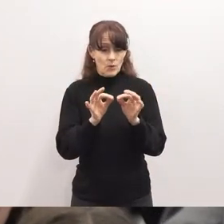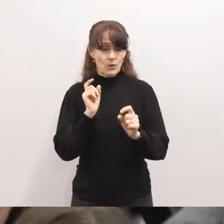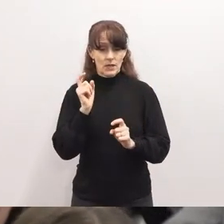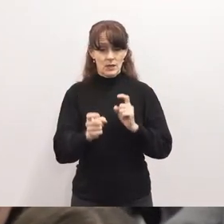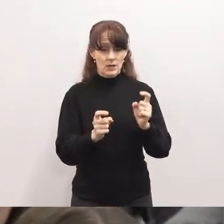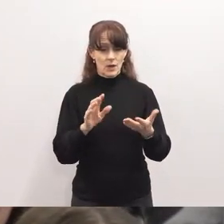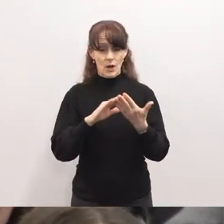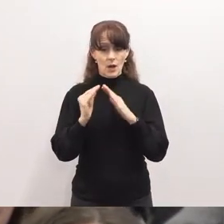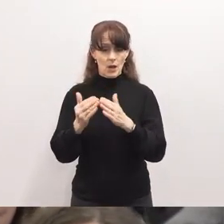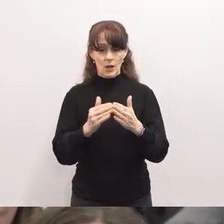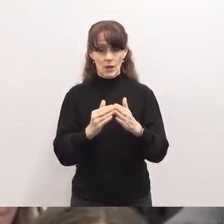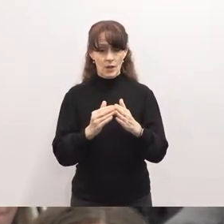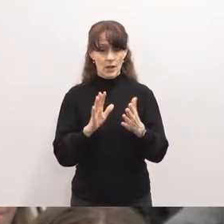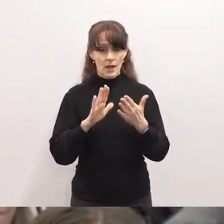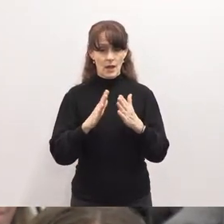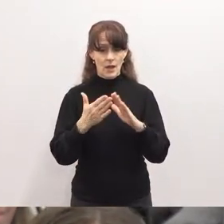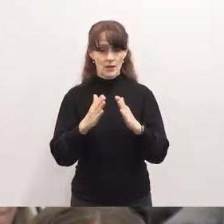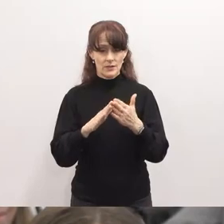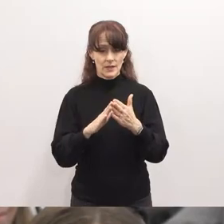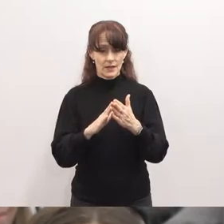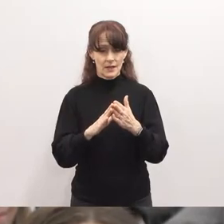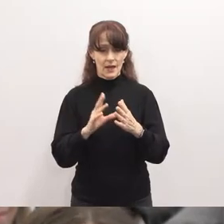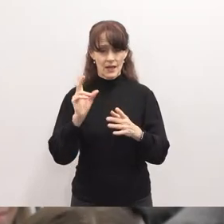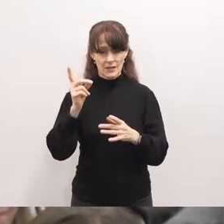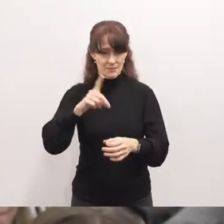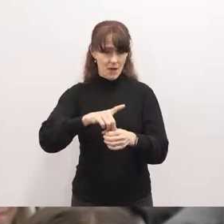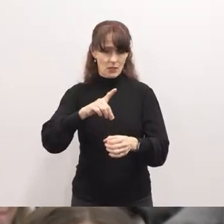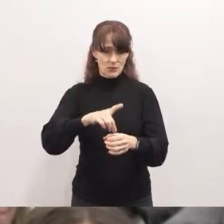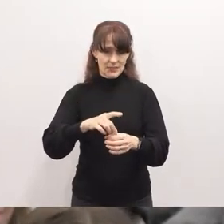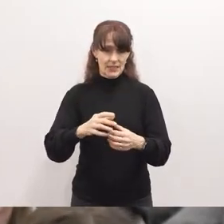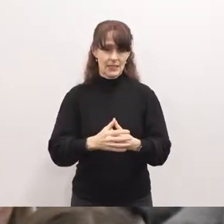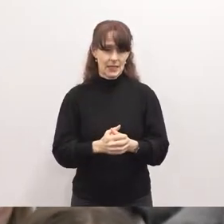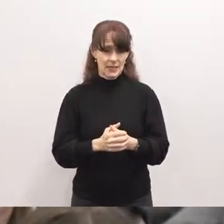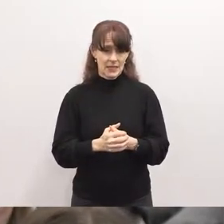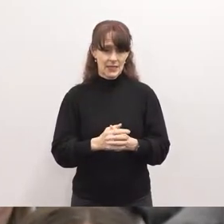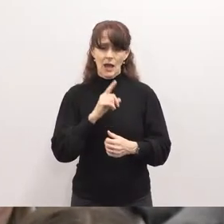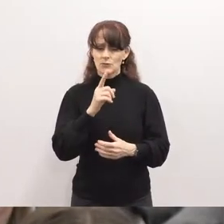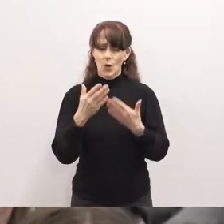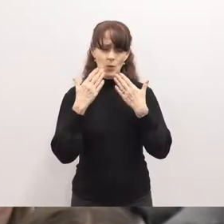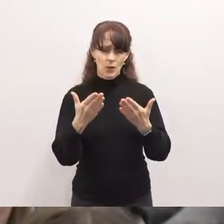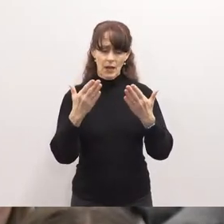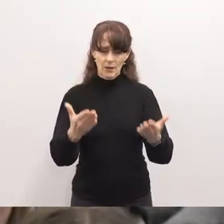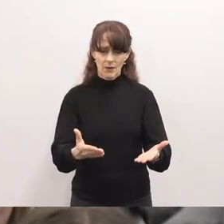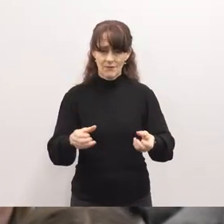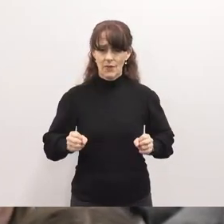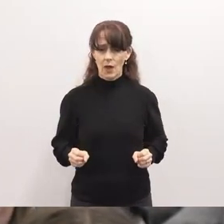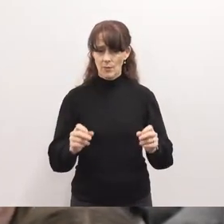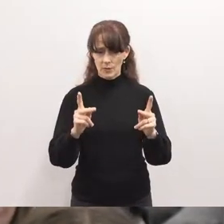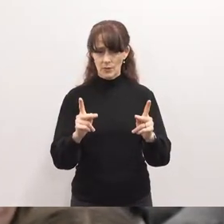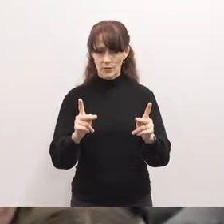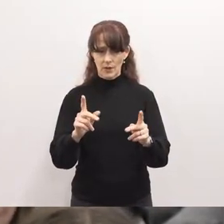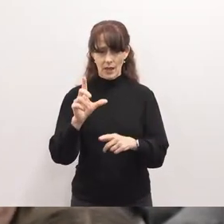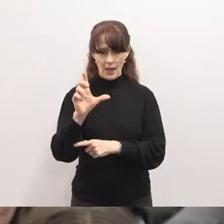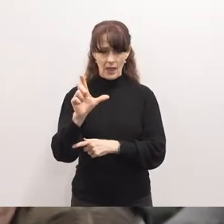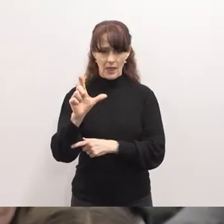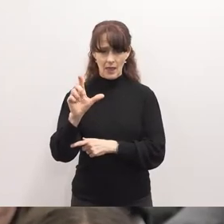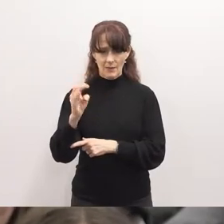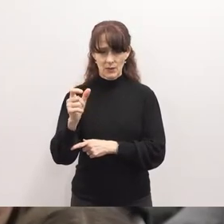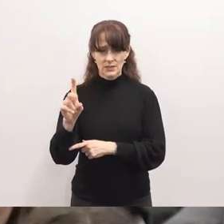to our community, our city, and our democracy. I am so grateful for all the opportunities that LBUSD has given